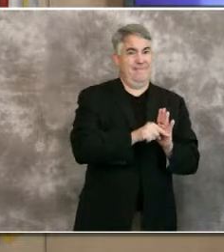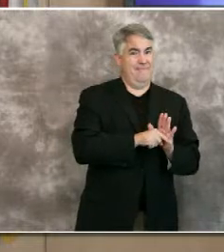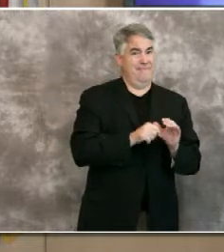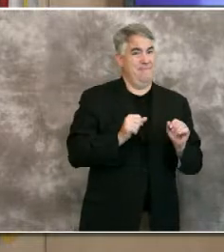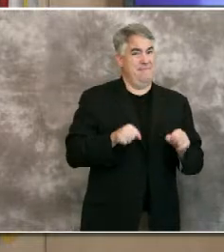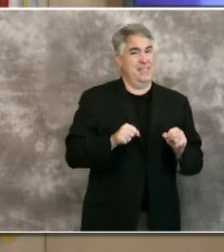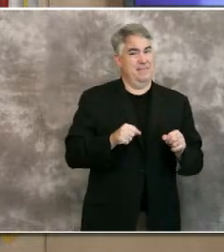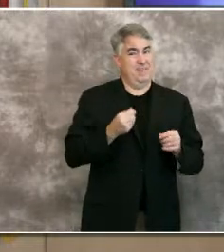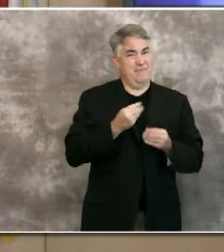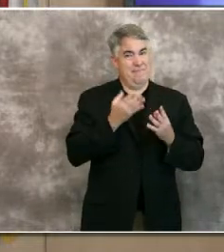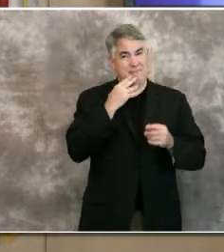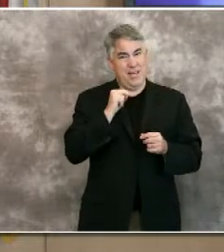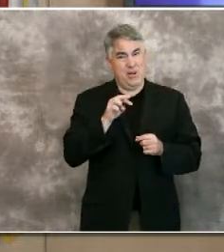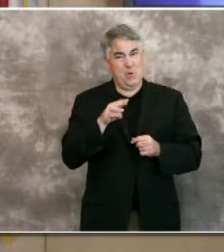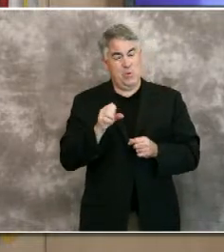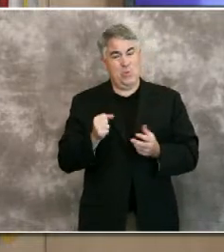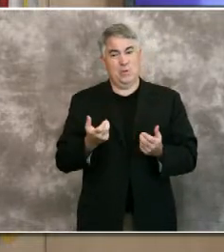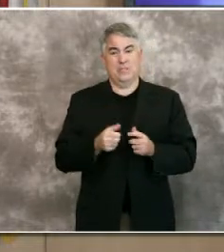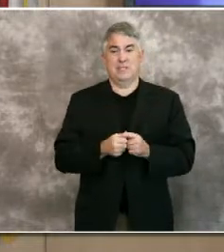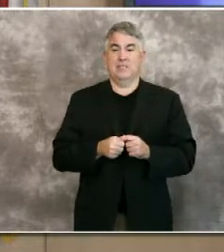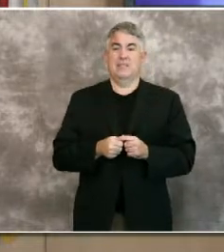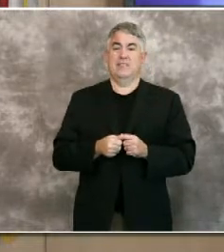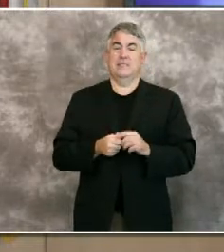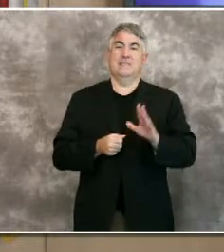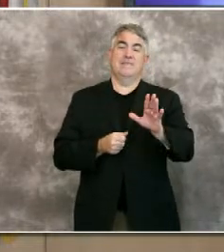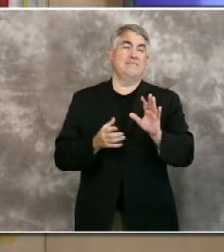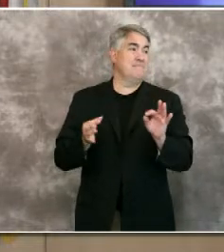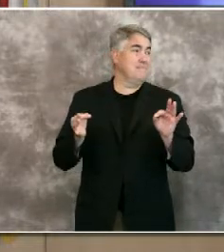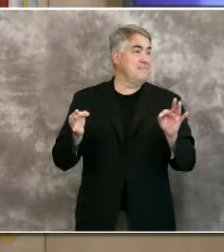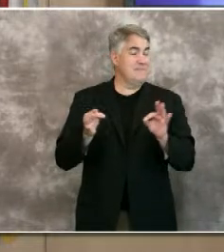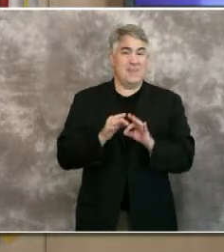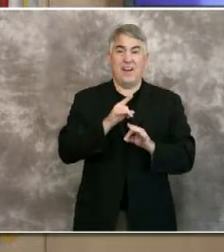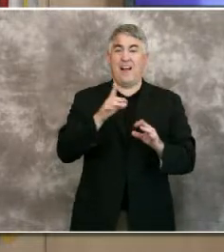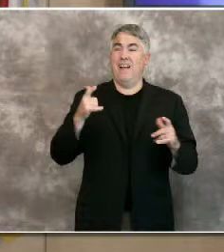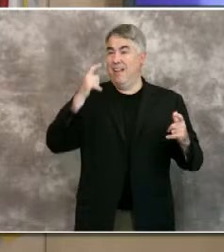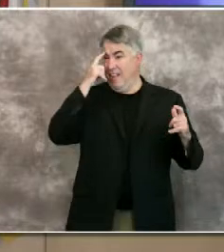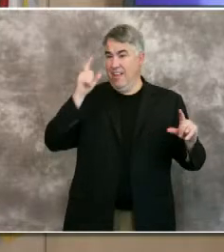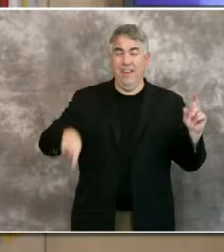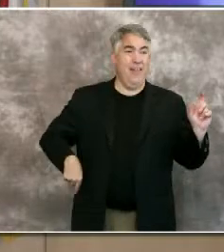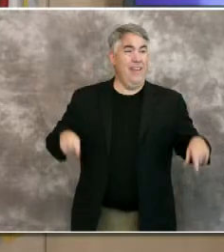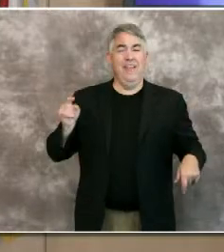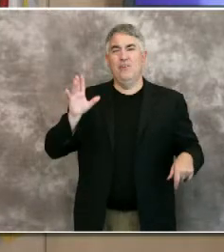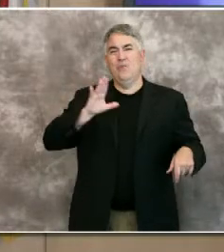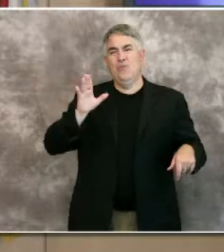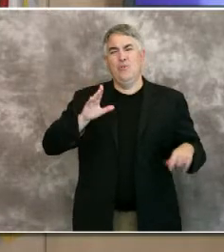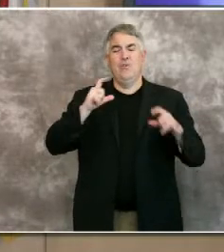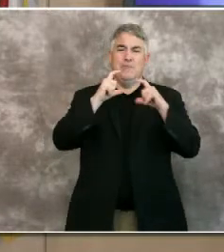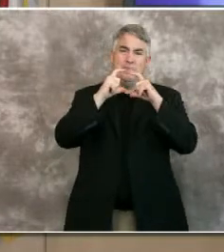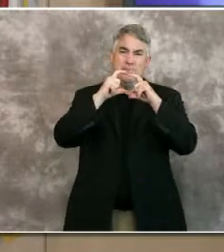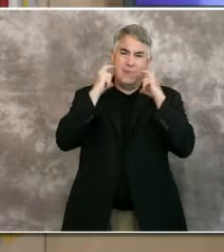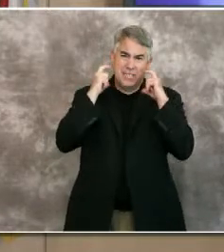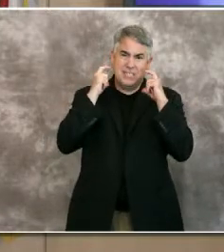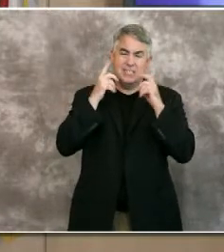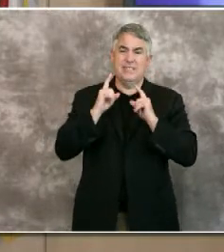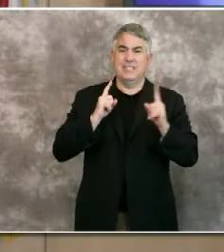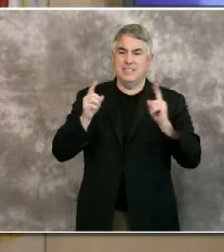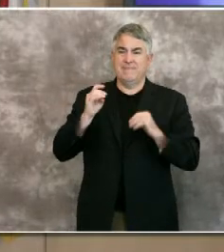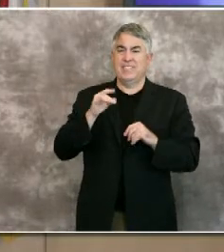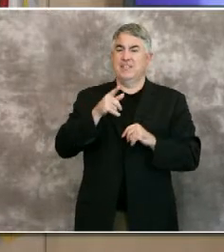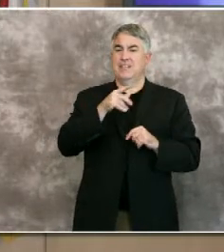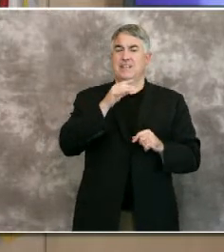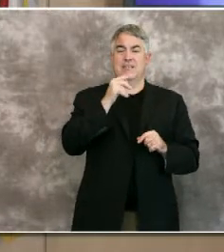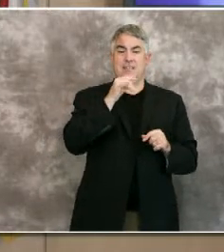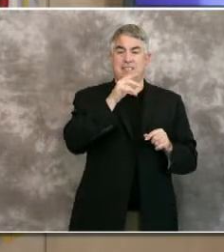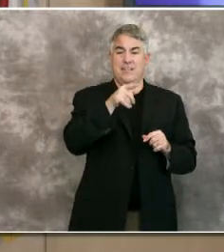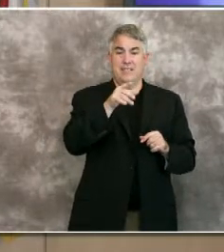please adhere to the public health orders. Please do not have gatherings at your house. We have a number of outbreaks of private residents of individuals who